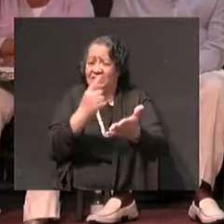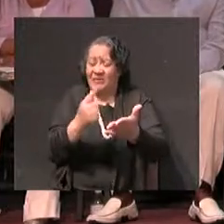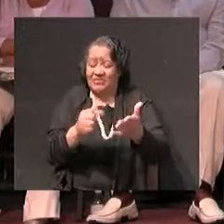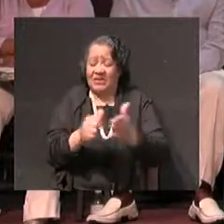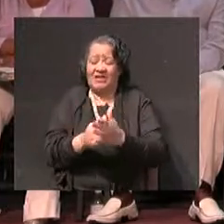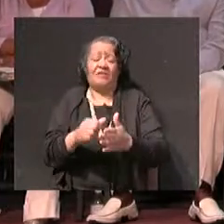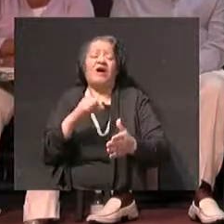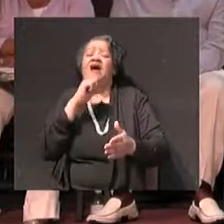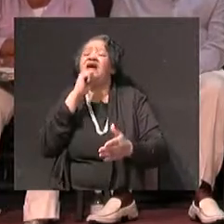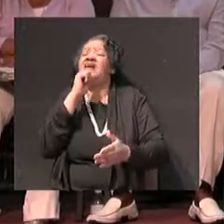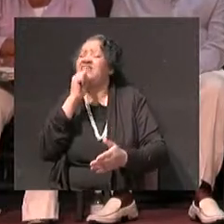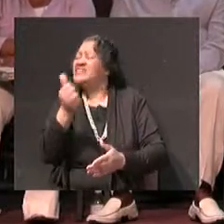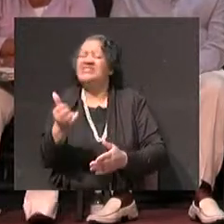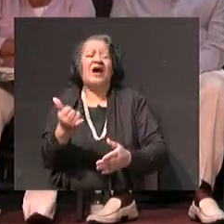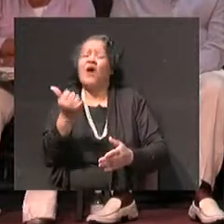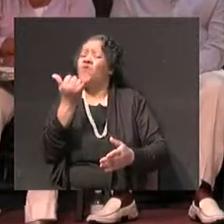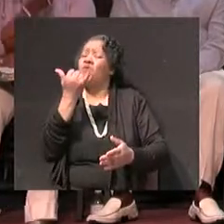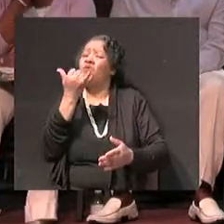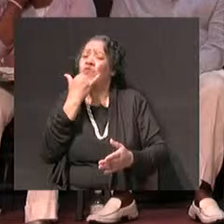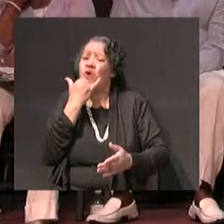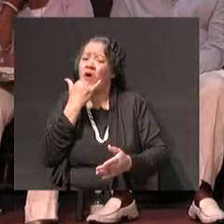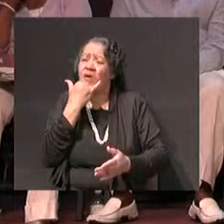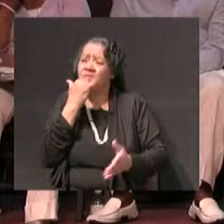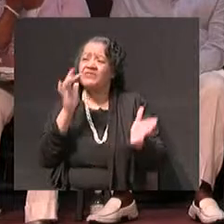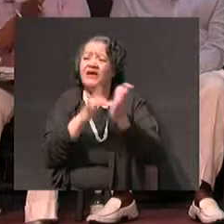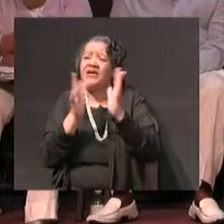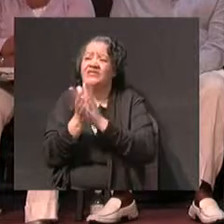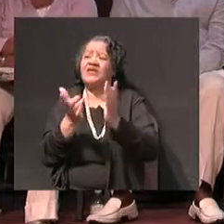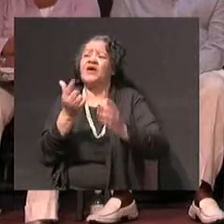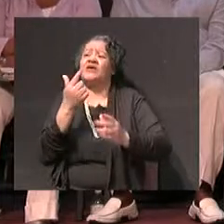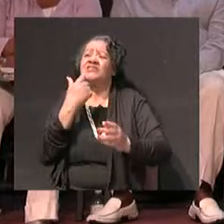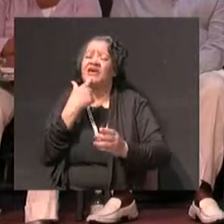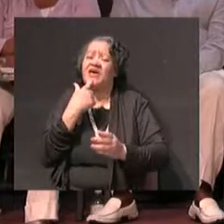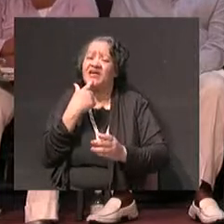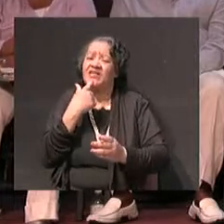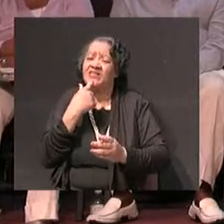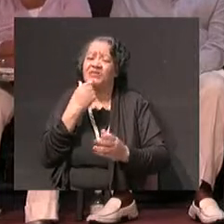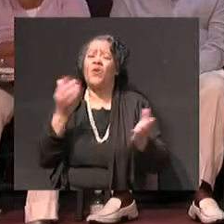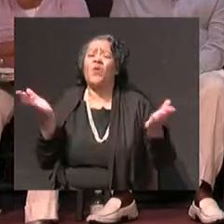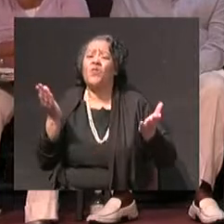And it's not wrong. The Bible says,